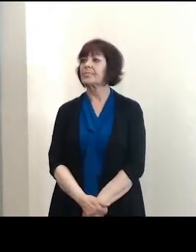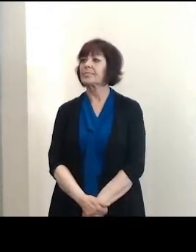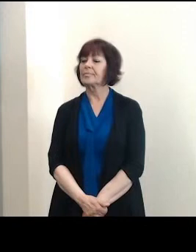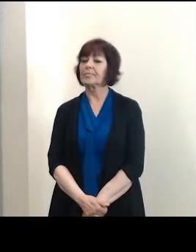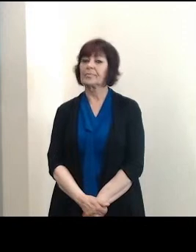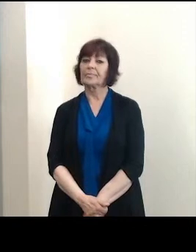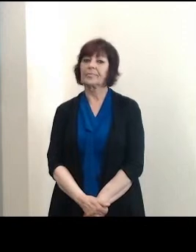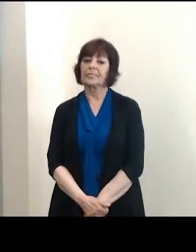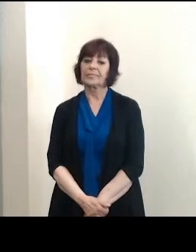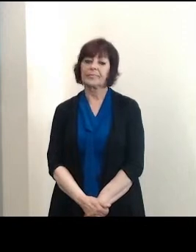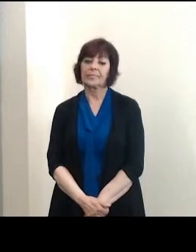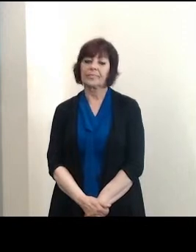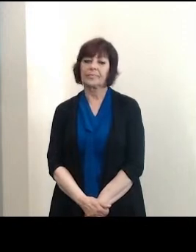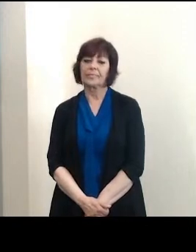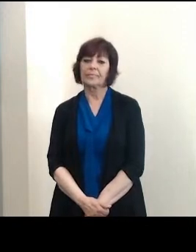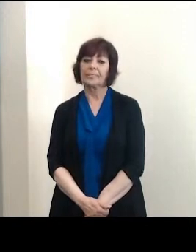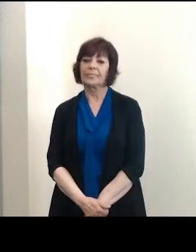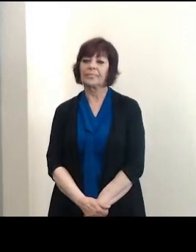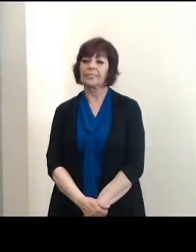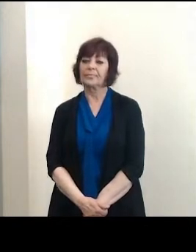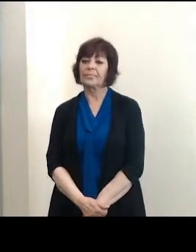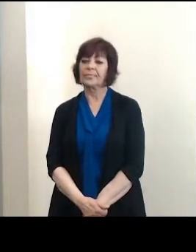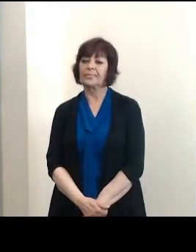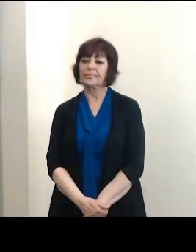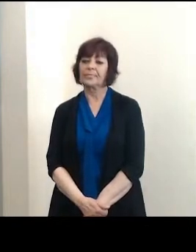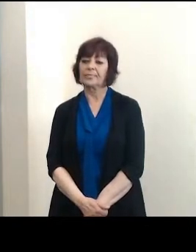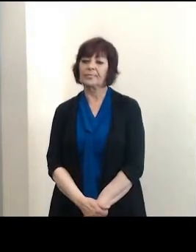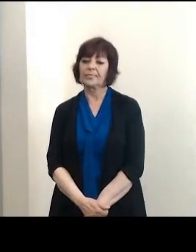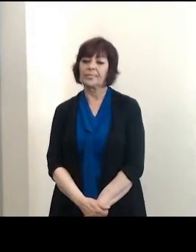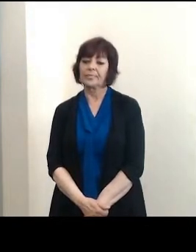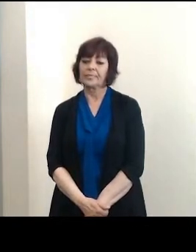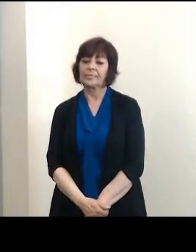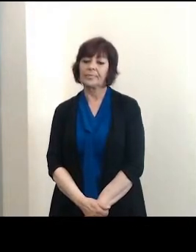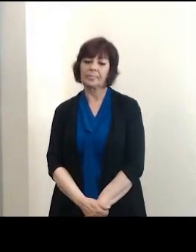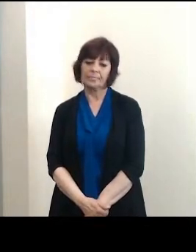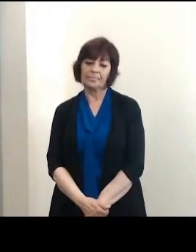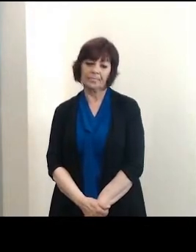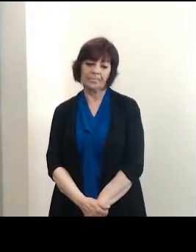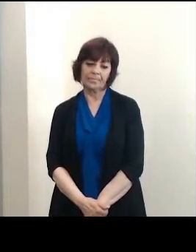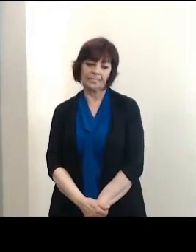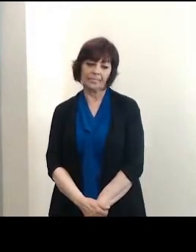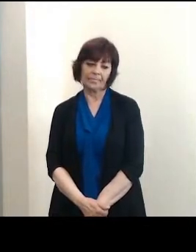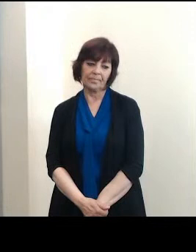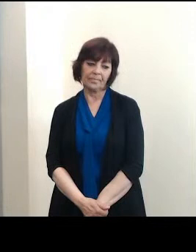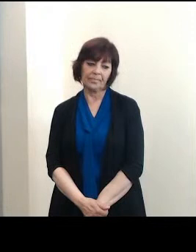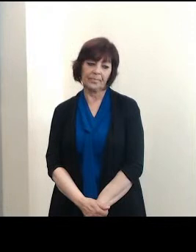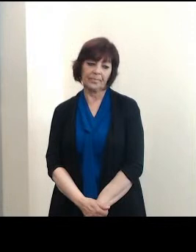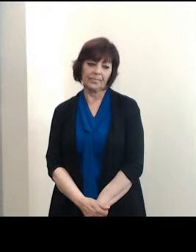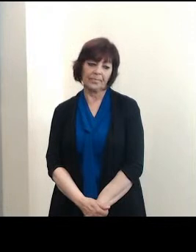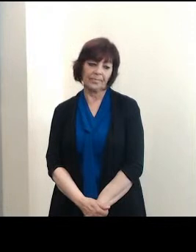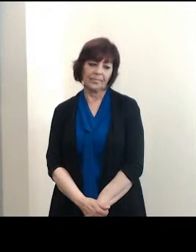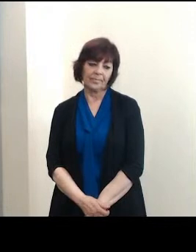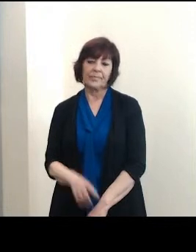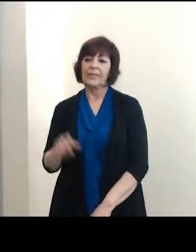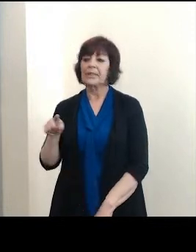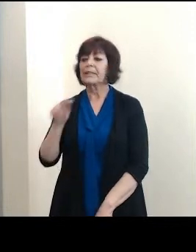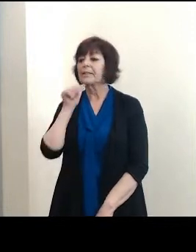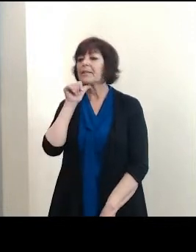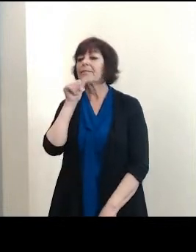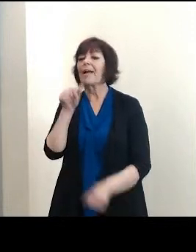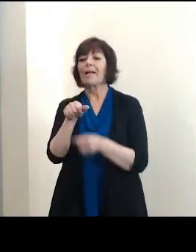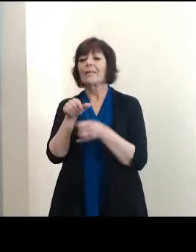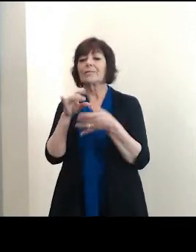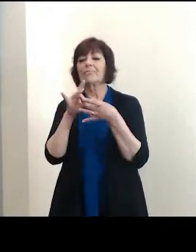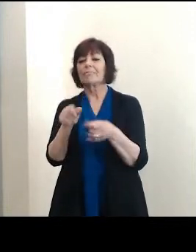on? Hi, Mark, can you hear me? Yeah, I can hear you. Go ahead. Hey, this is a non-COVID question. I hope you don't mind,